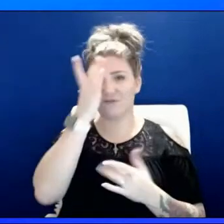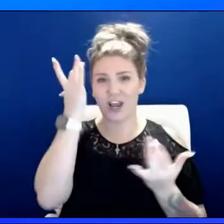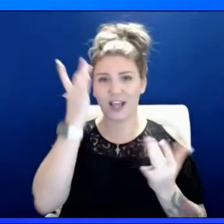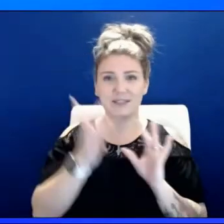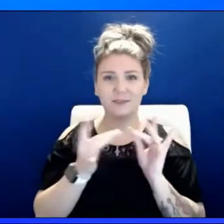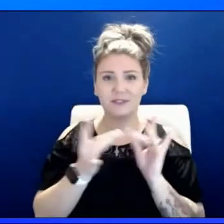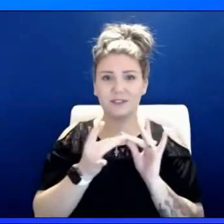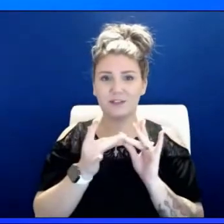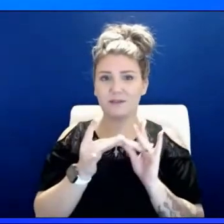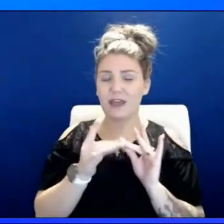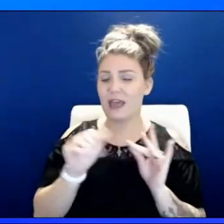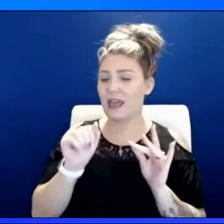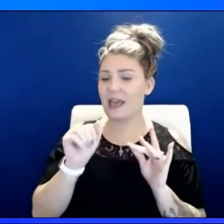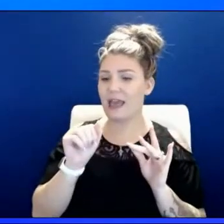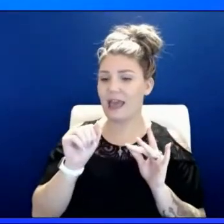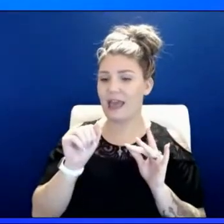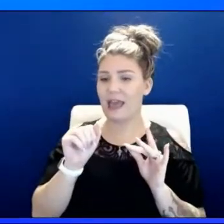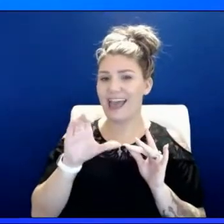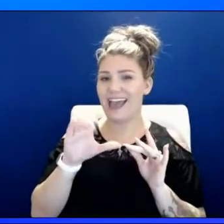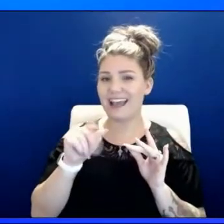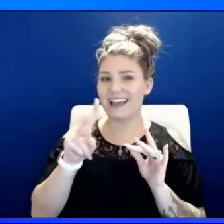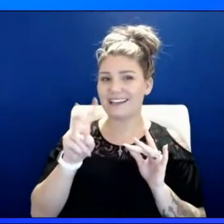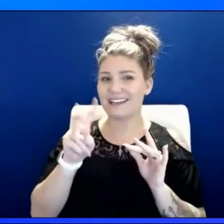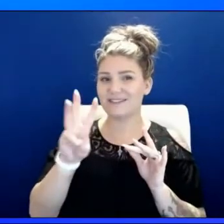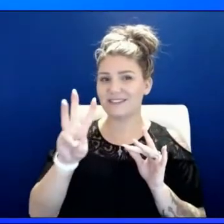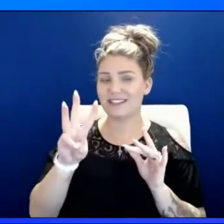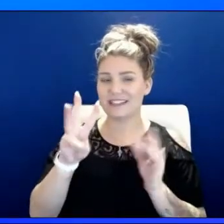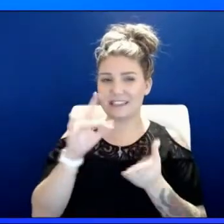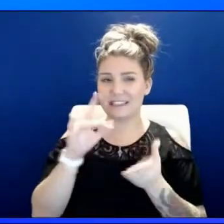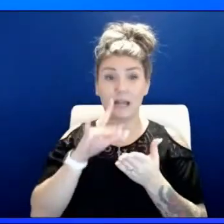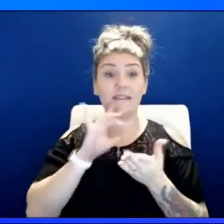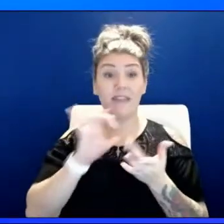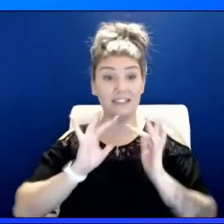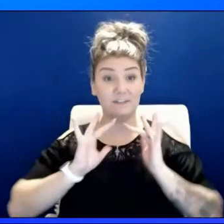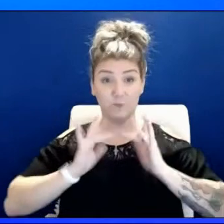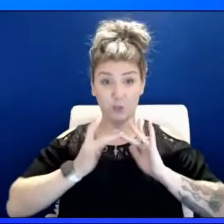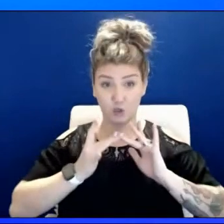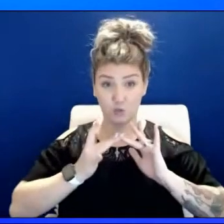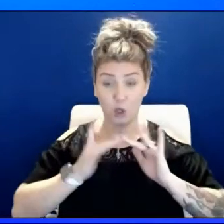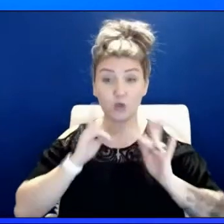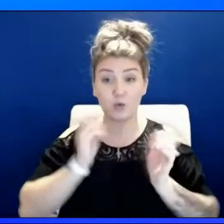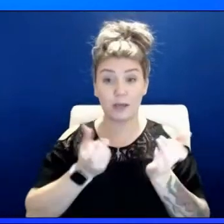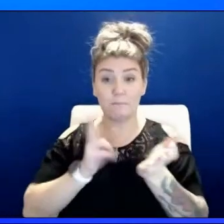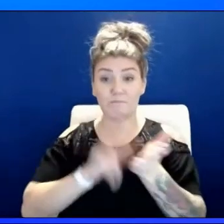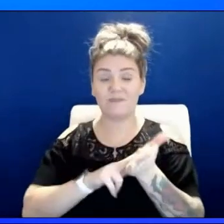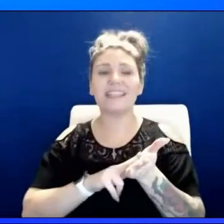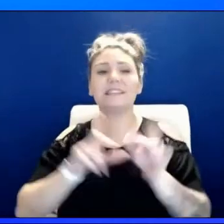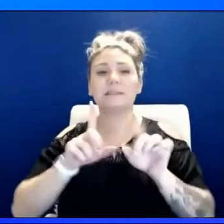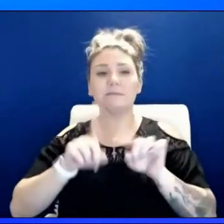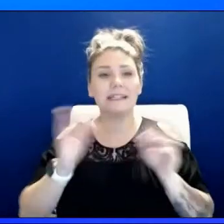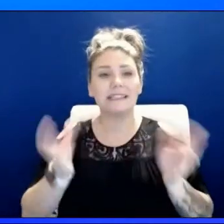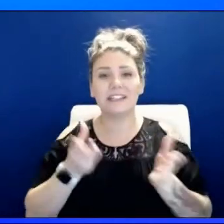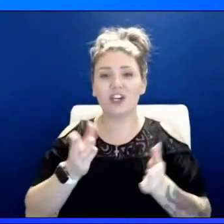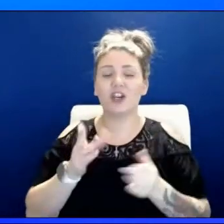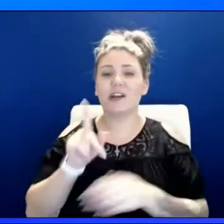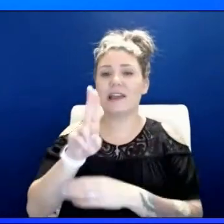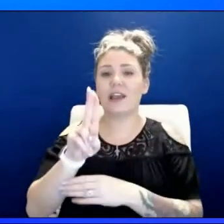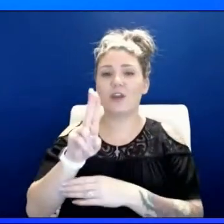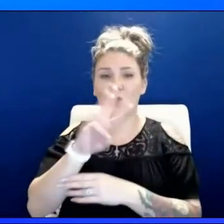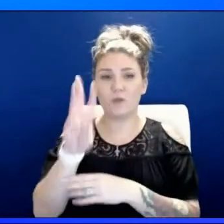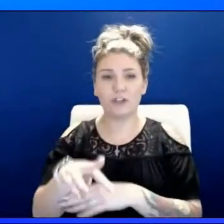study. It is done virtually, so you can enroll, even though it's based here at KU Wichita. You can enroll from